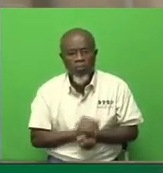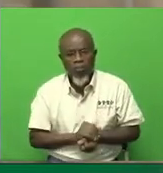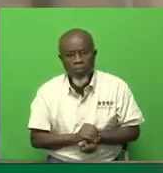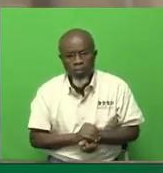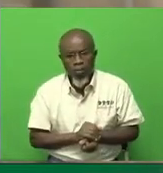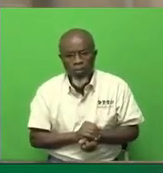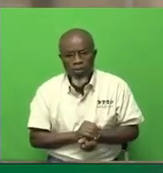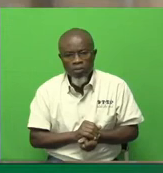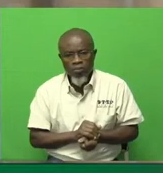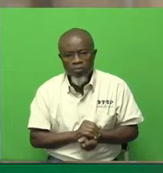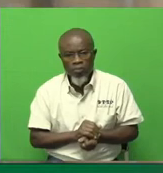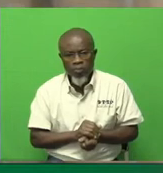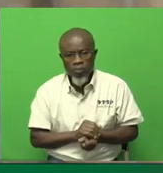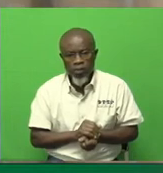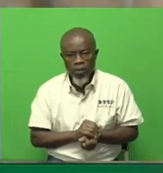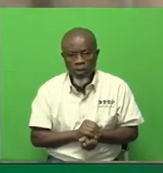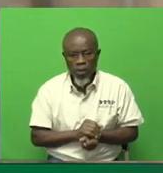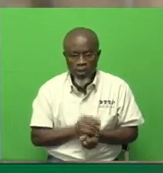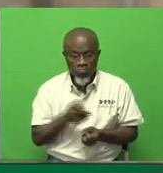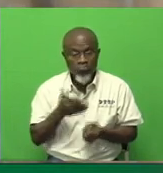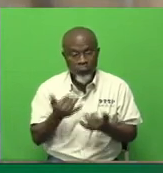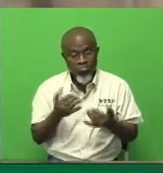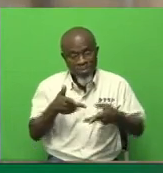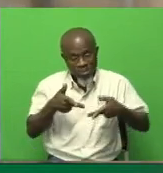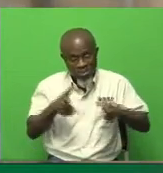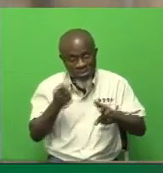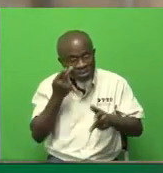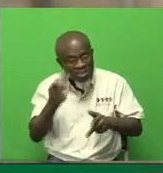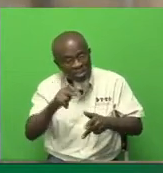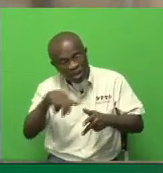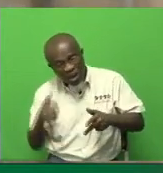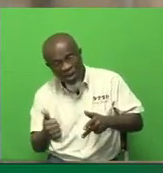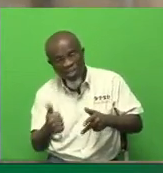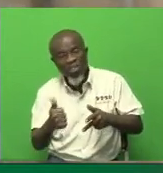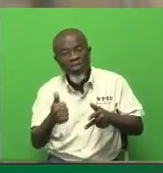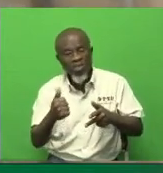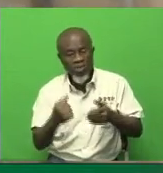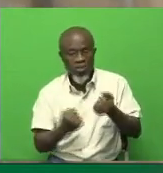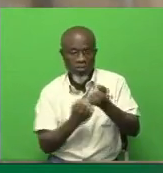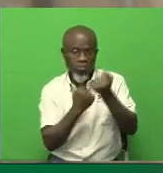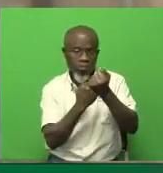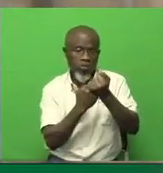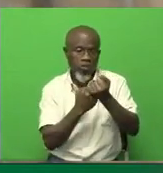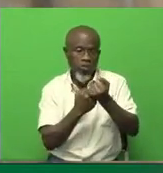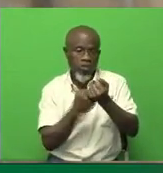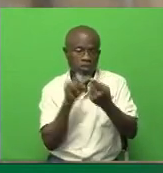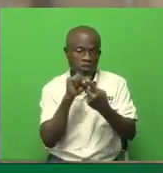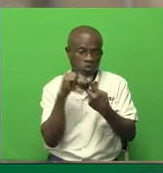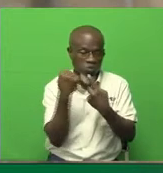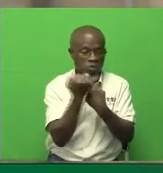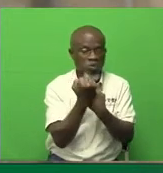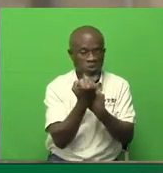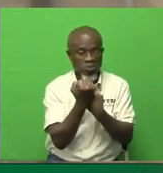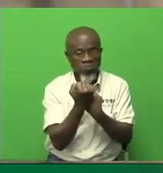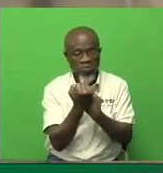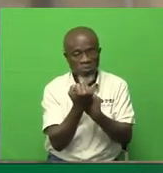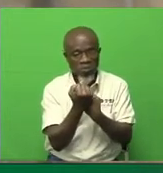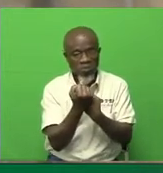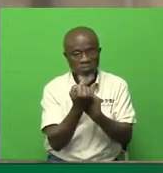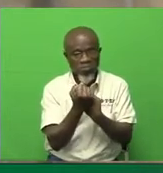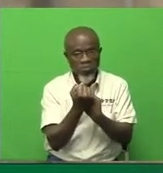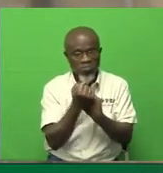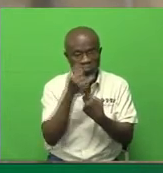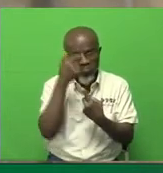let us look at other social and humanitarian support that we provided because the leader of the opposition spent three hours trying to